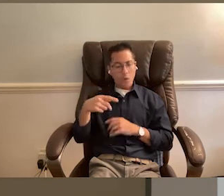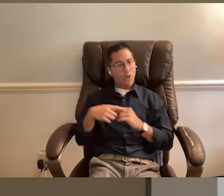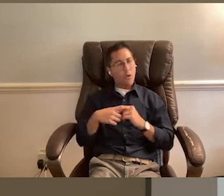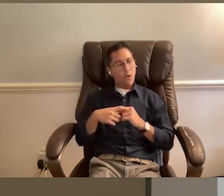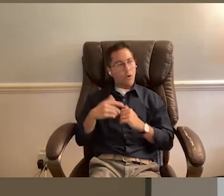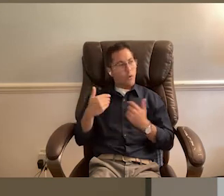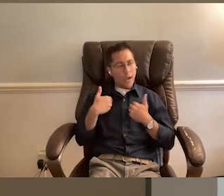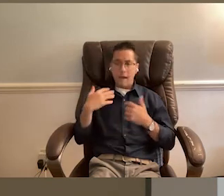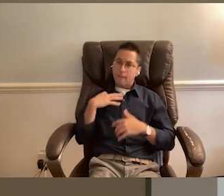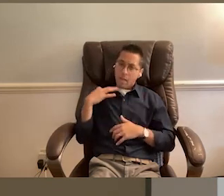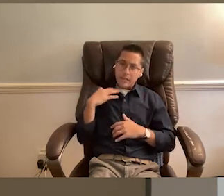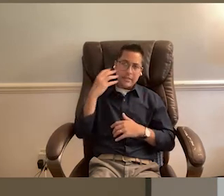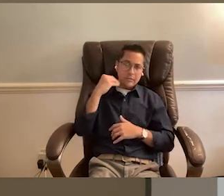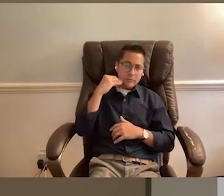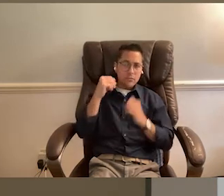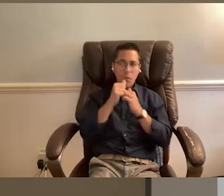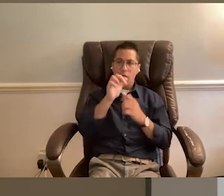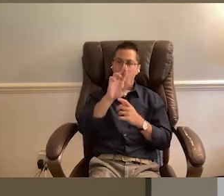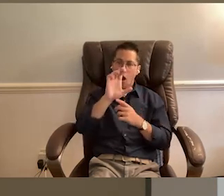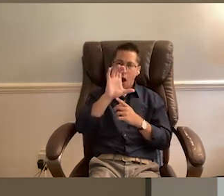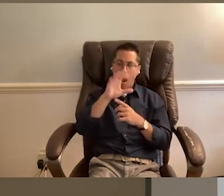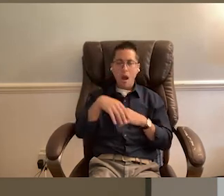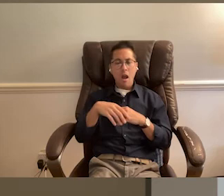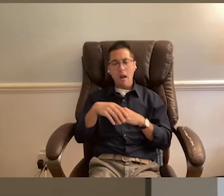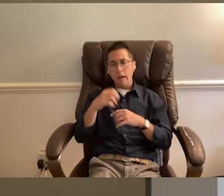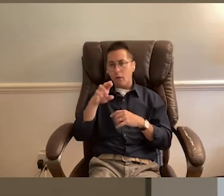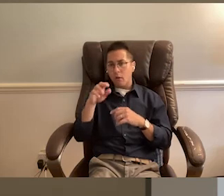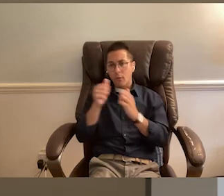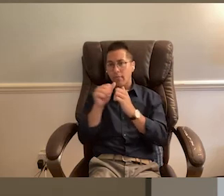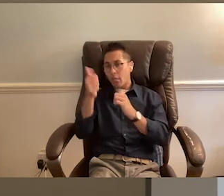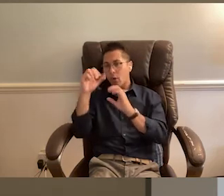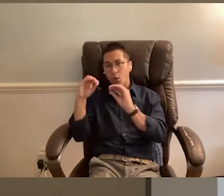students are also in internships on campus that are public-facing, so they interact with a lot of people.